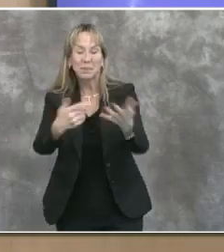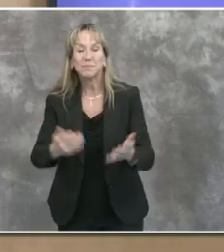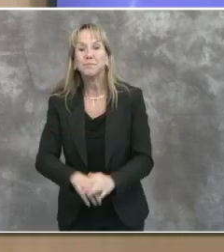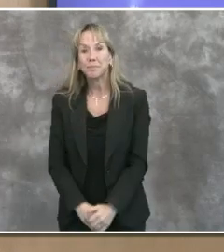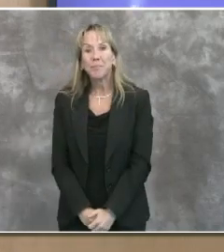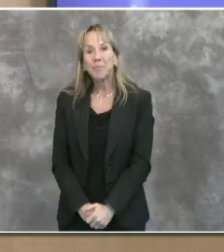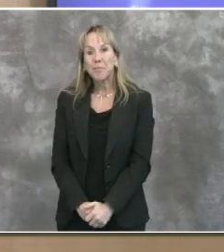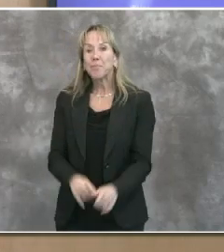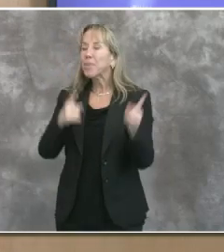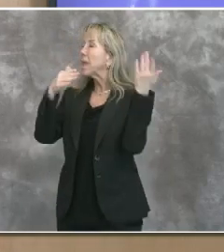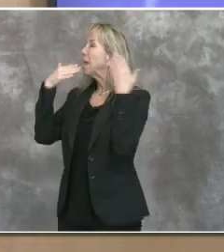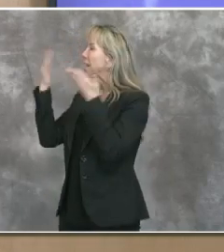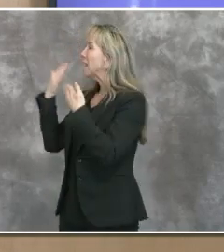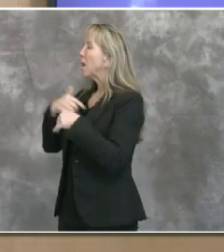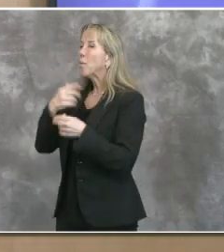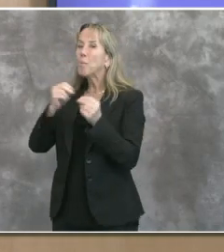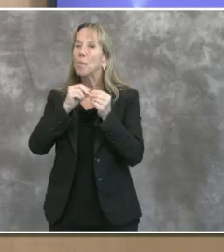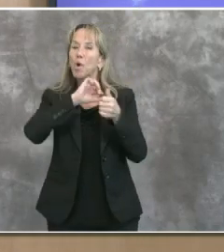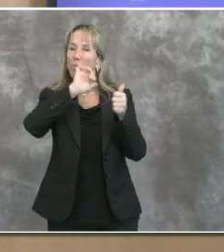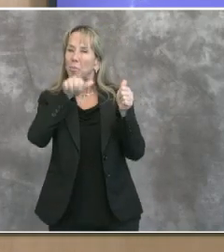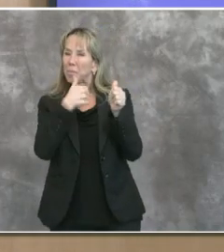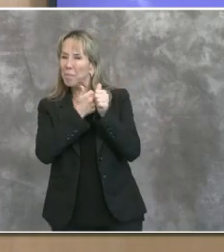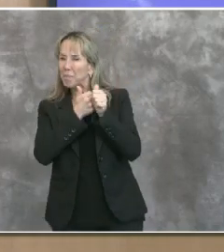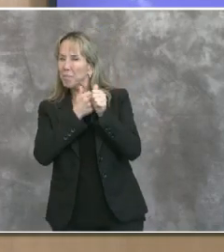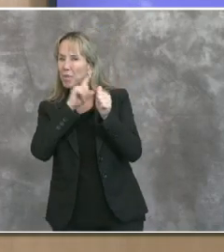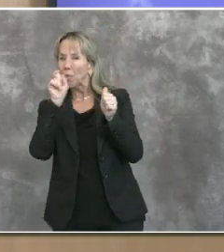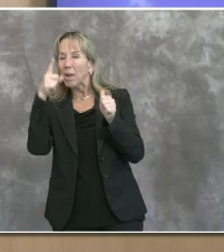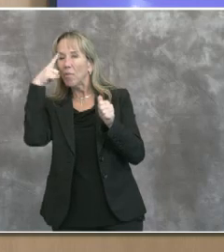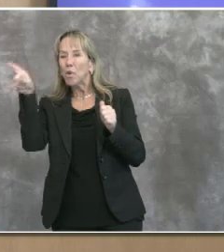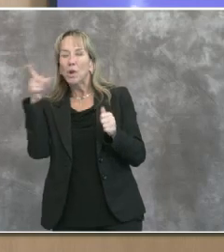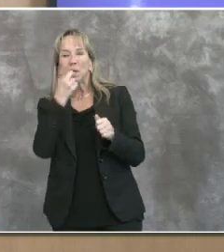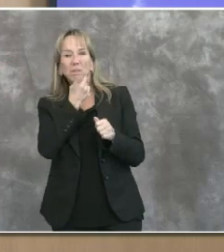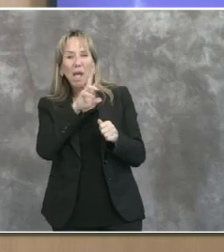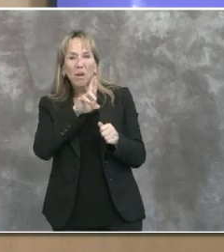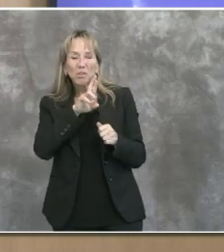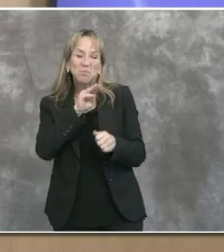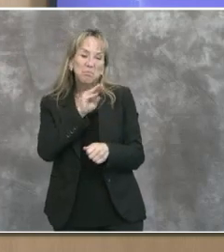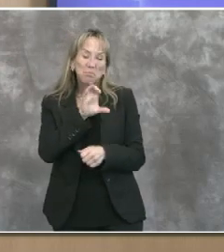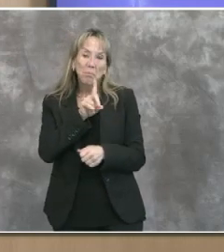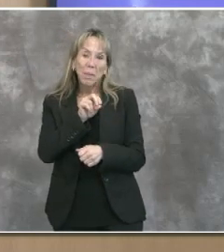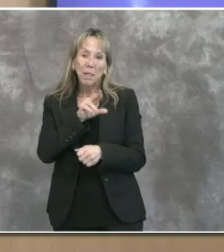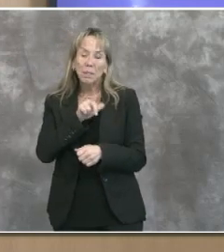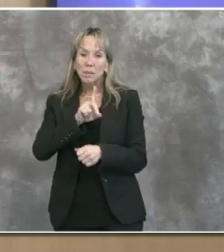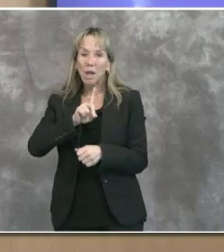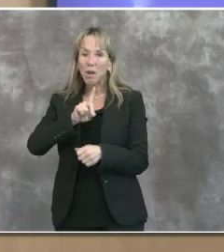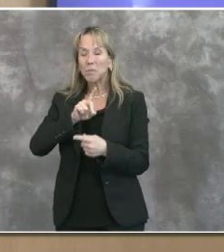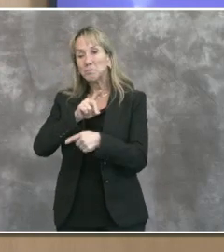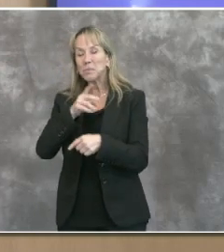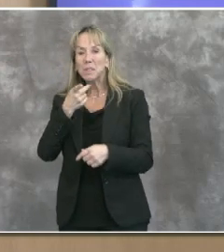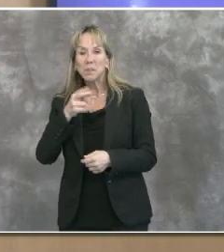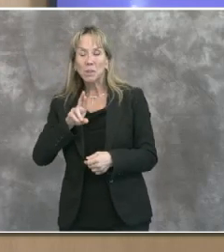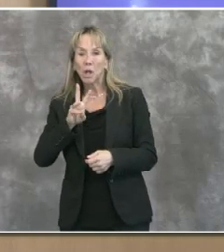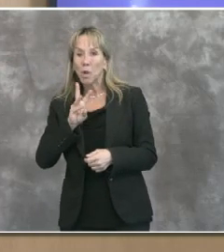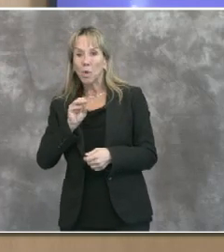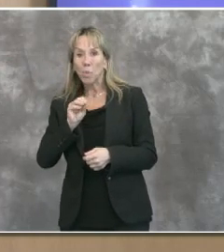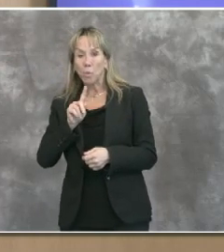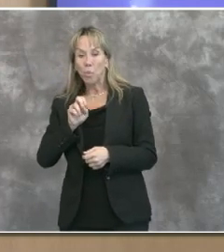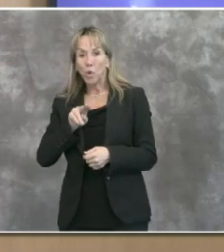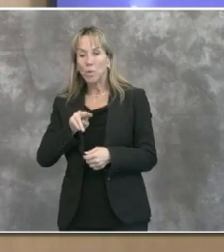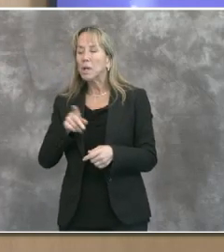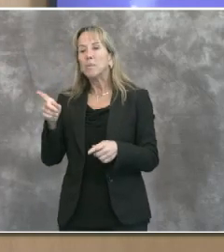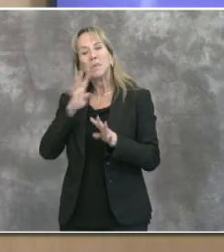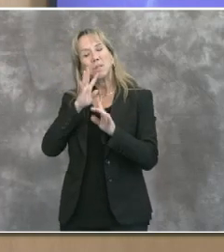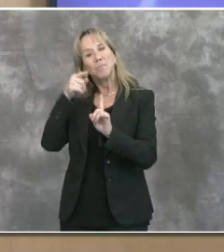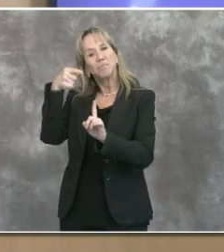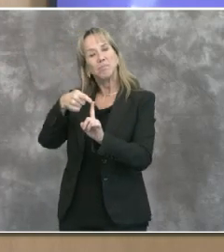Thank you. And I just had a follow-up for Dr. McDonald or Dr. Wooten. We see the progress in place right now for the homeless